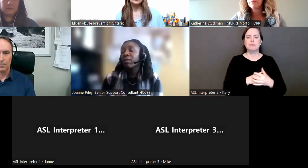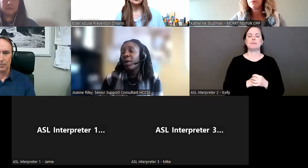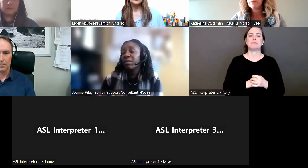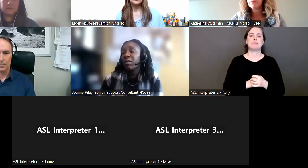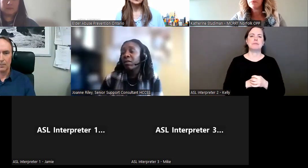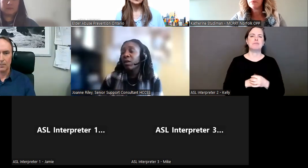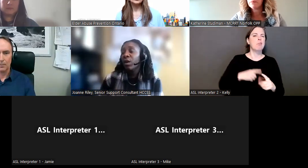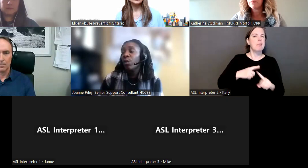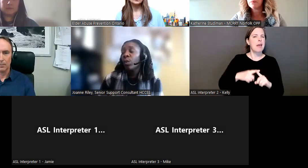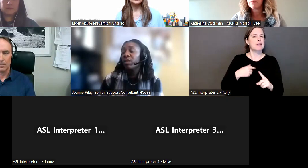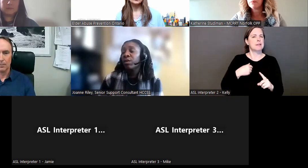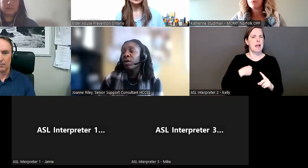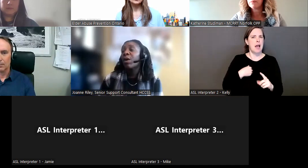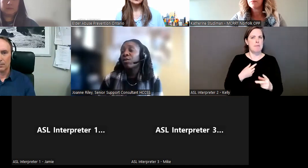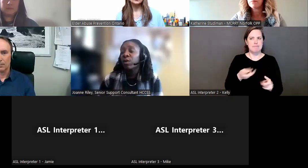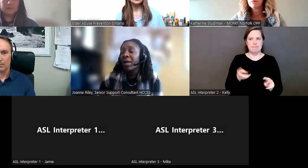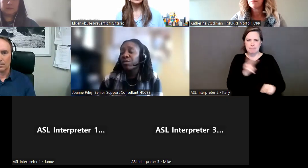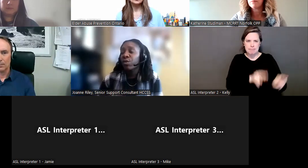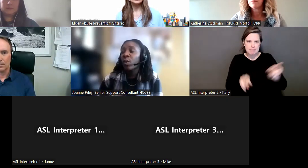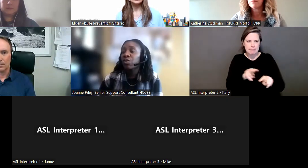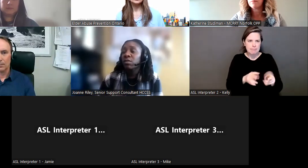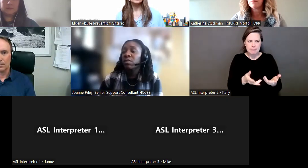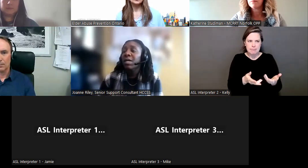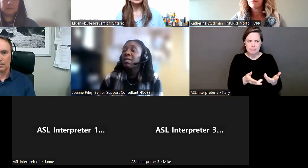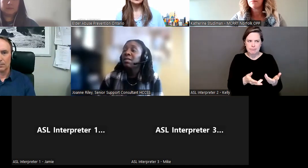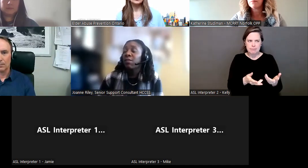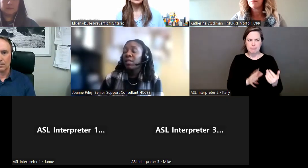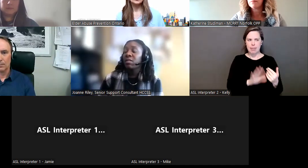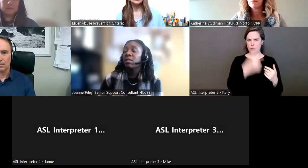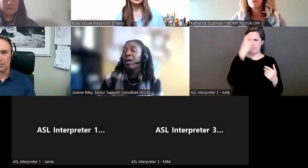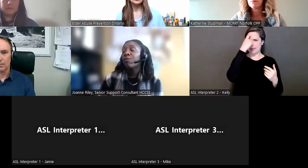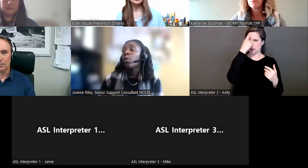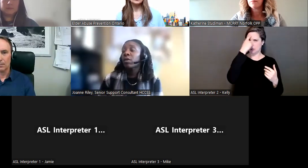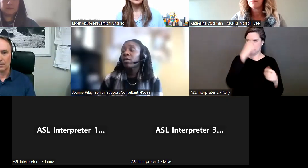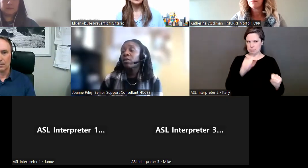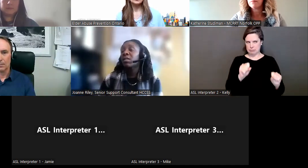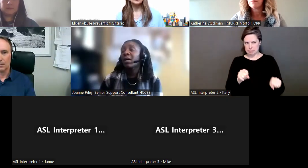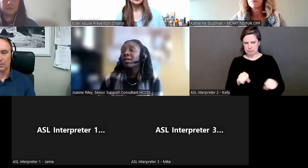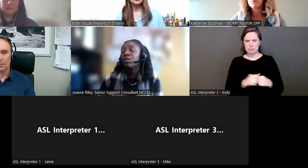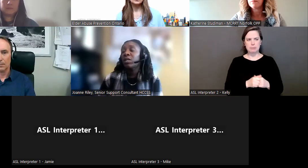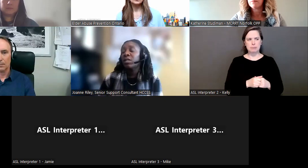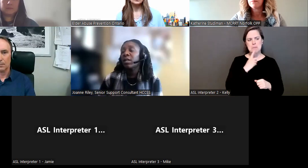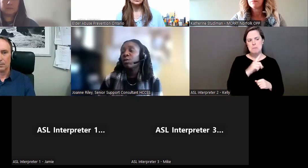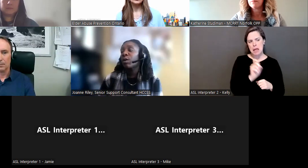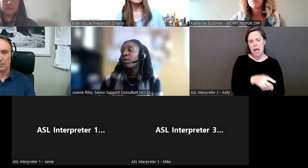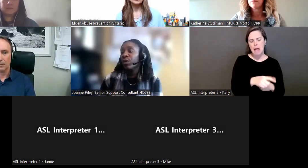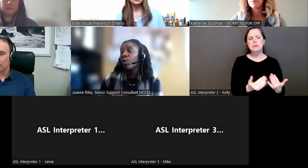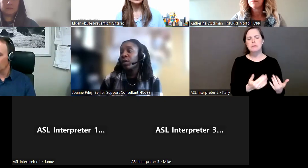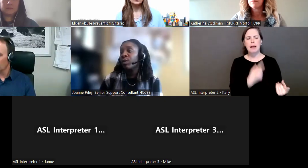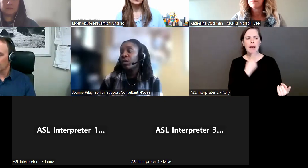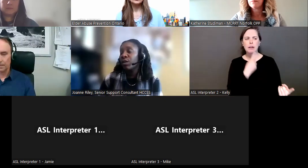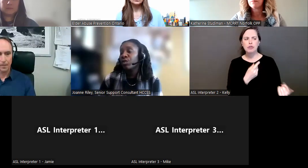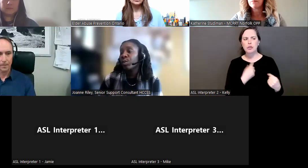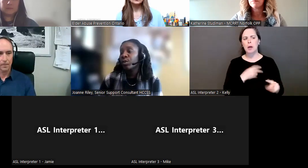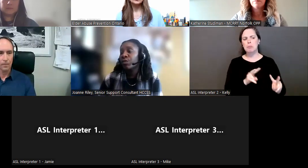like capacity, how they're answering their questions, to see if I need to now forward this client to the intake department with home